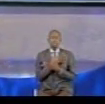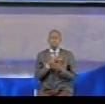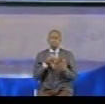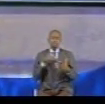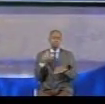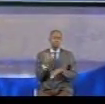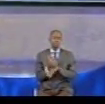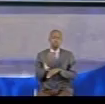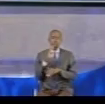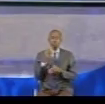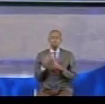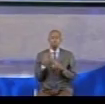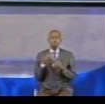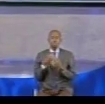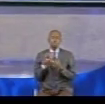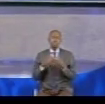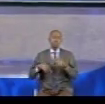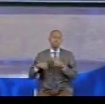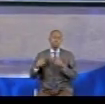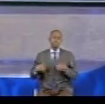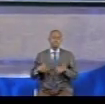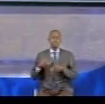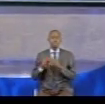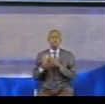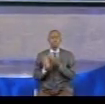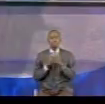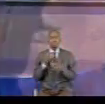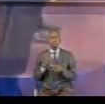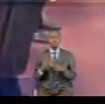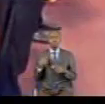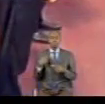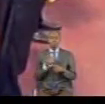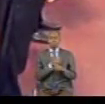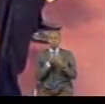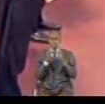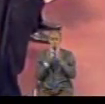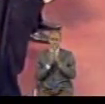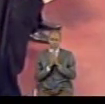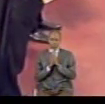heart. In Jesus' name we pray.